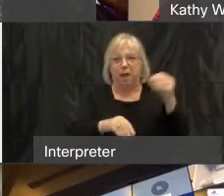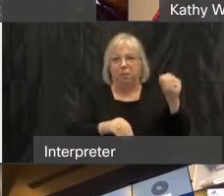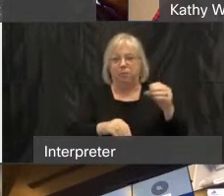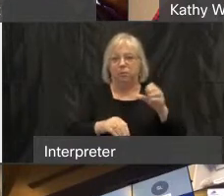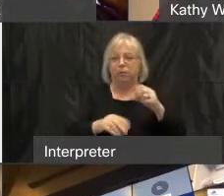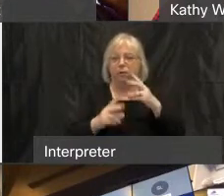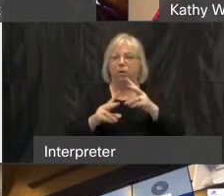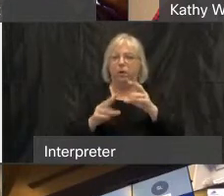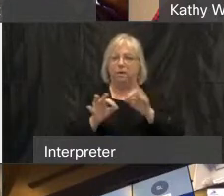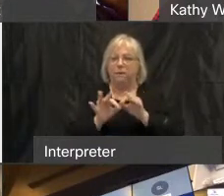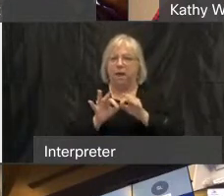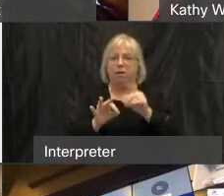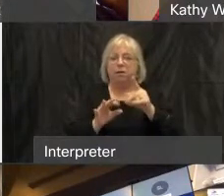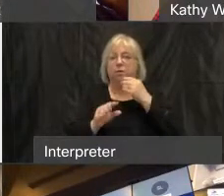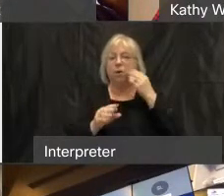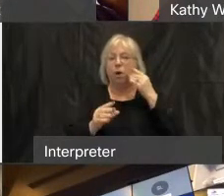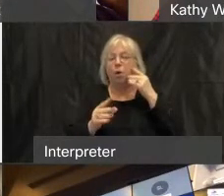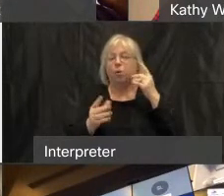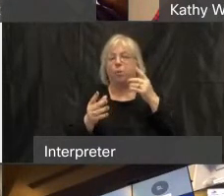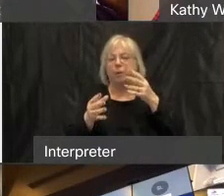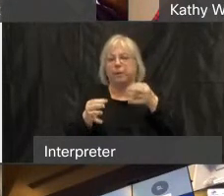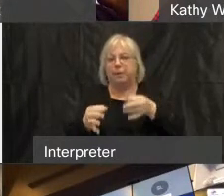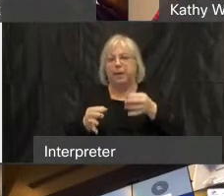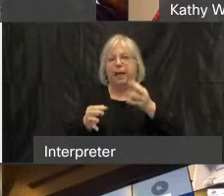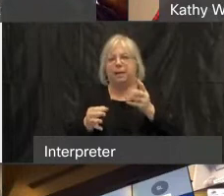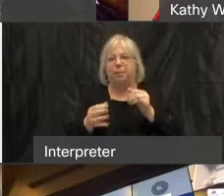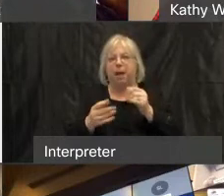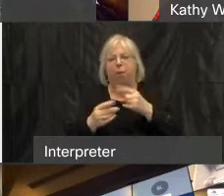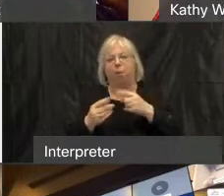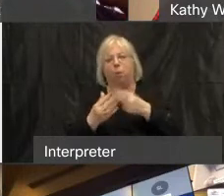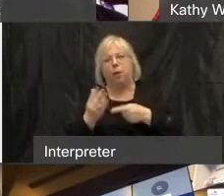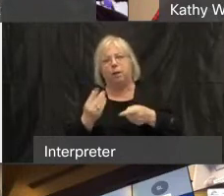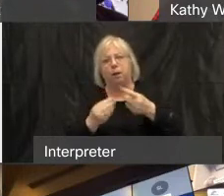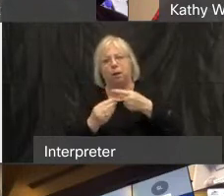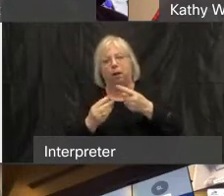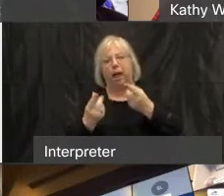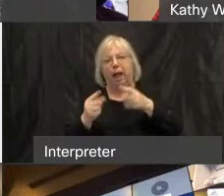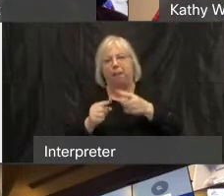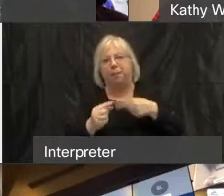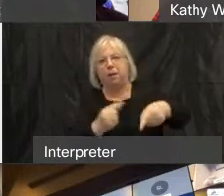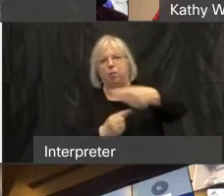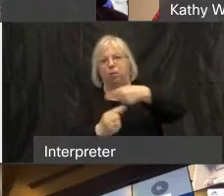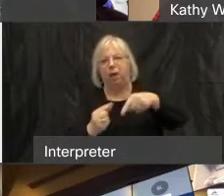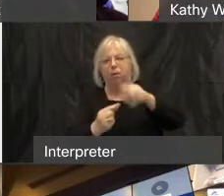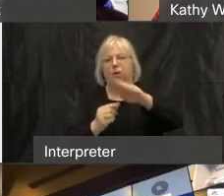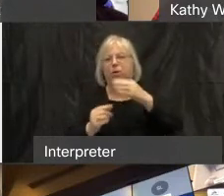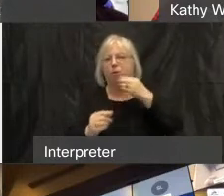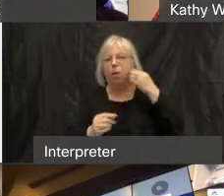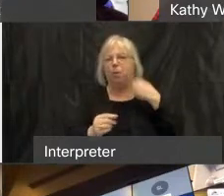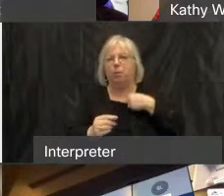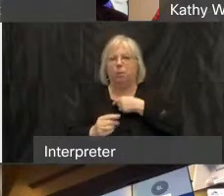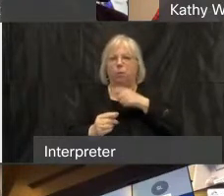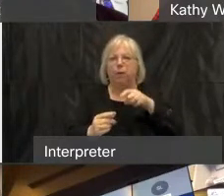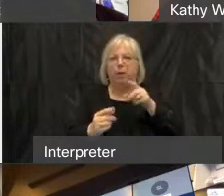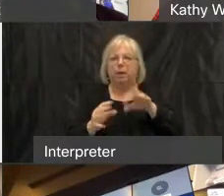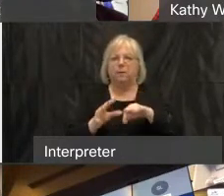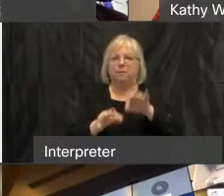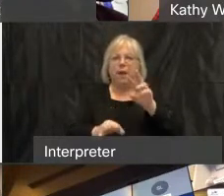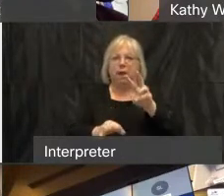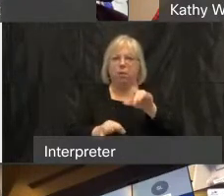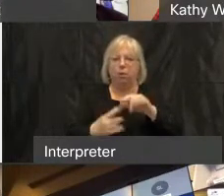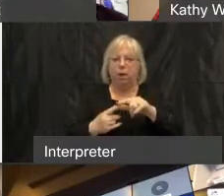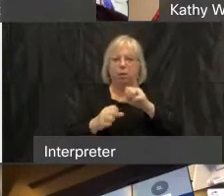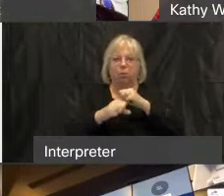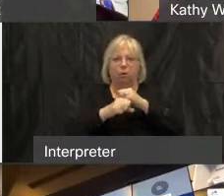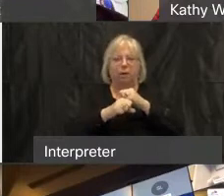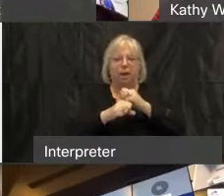on around it. There's just no way around that. Real estate appraisers look at that. And I think that we need to find a way to protect our single family